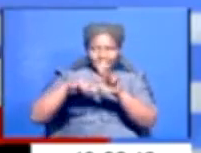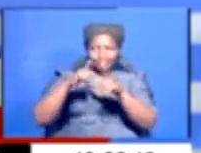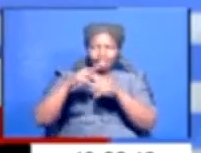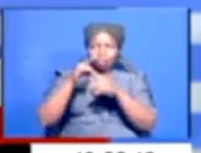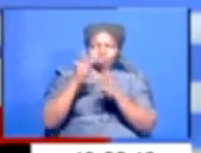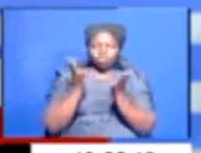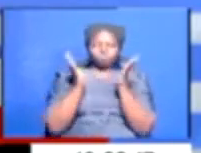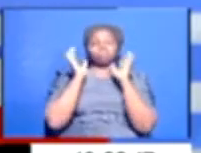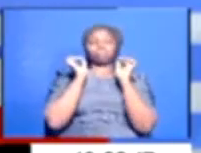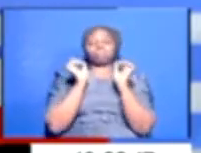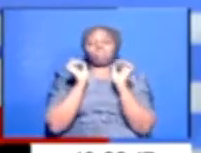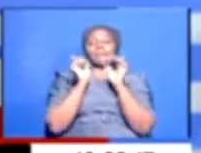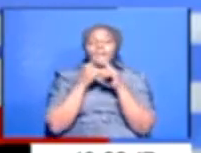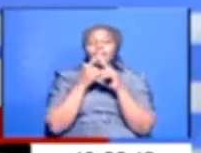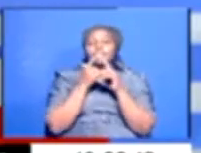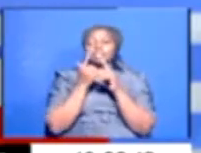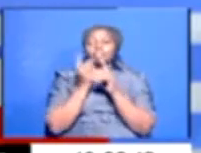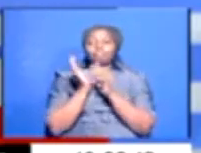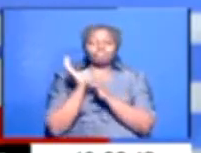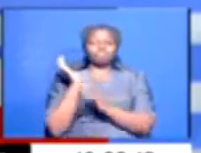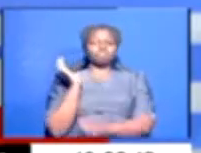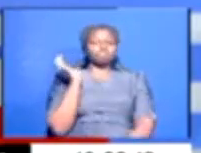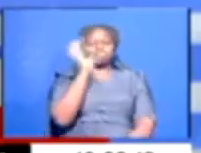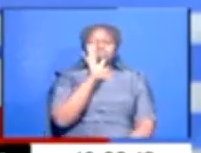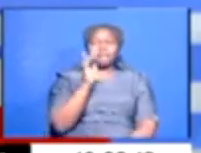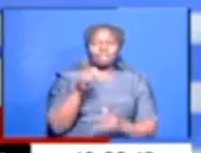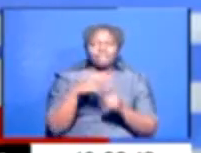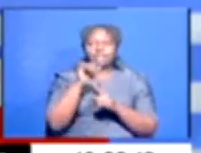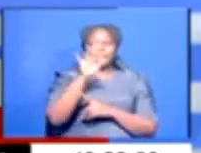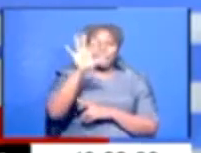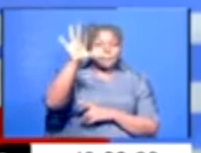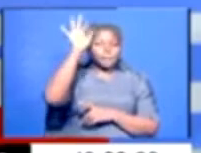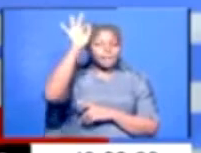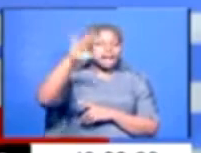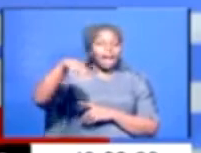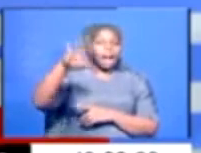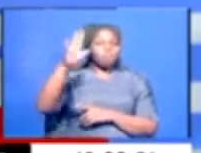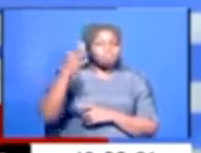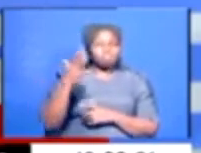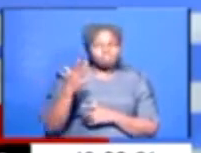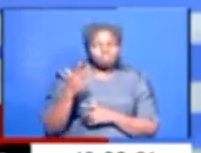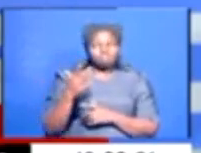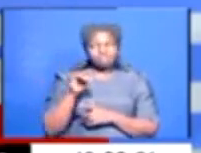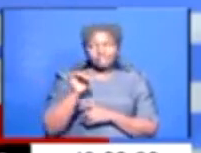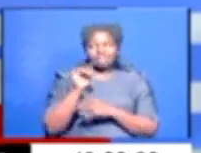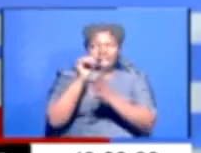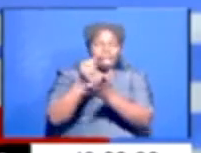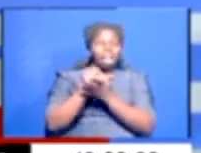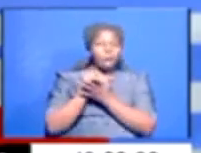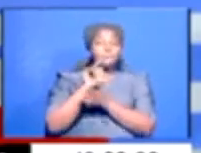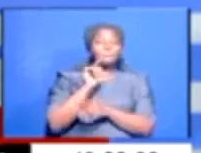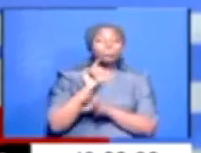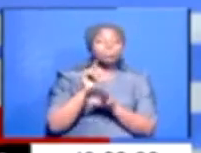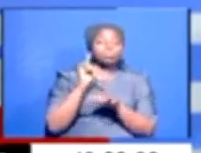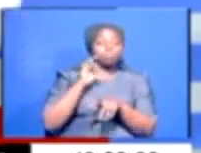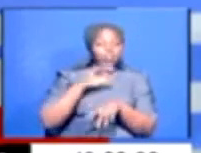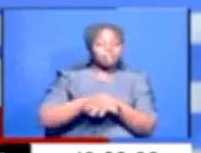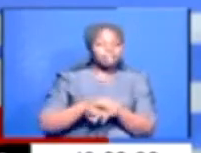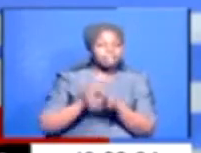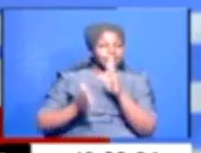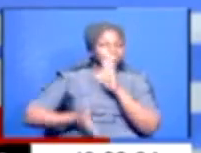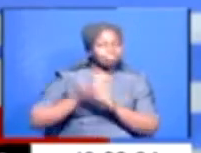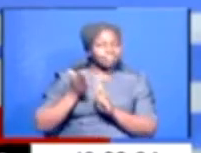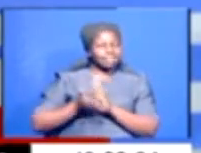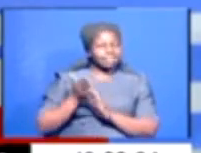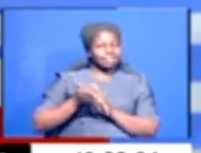the medicine ball, then she picked it up there. So that one helps you to gain your speed. And also